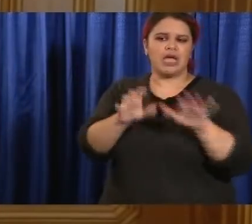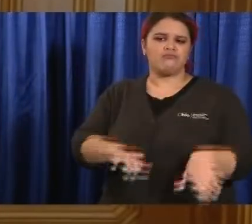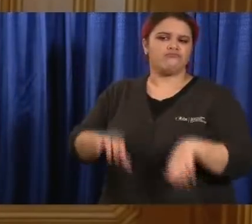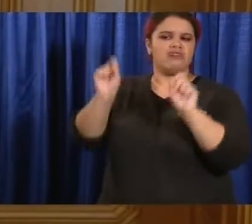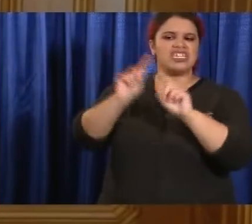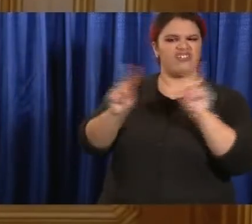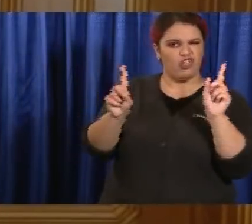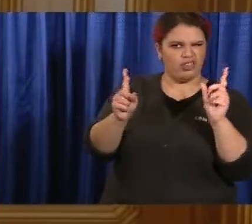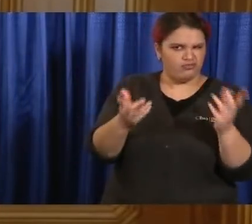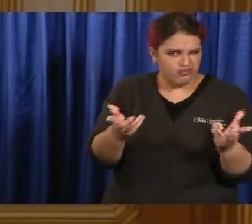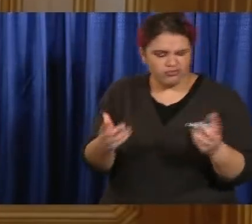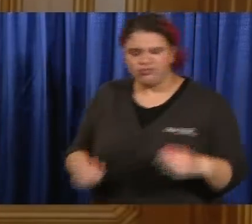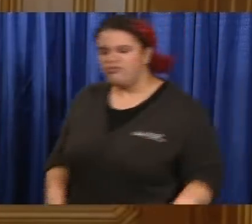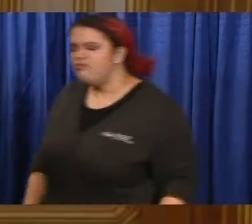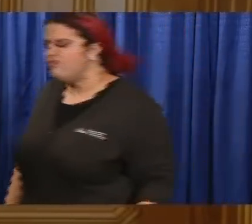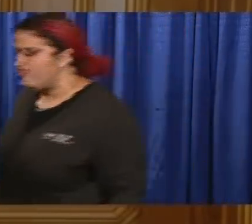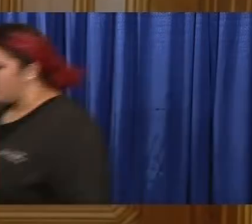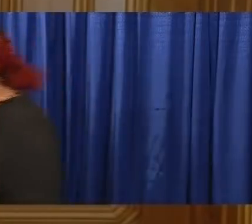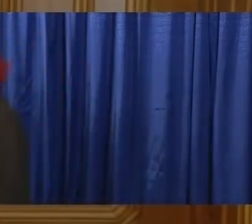part.